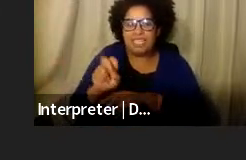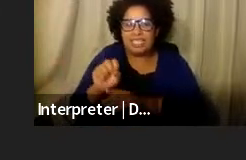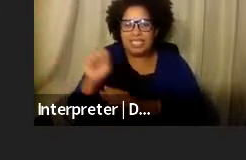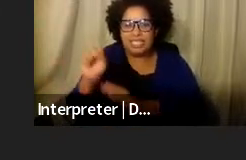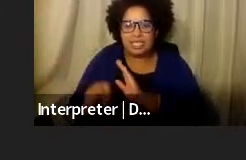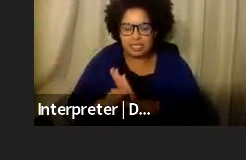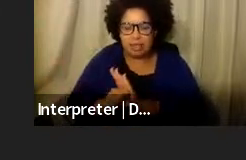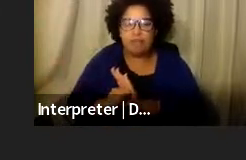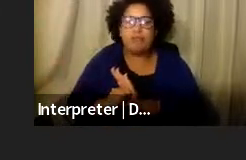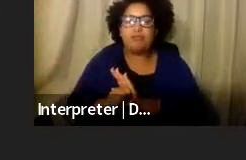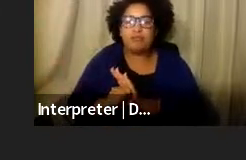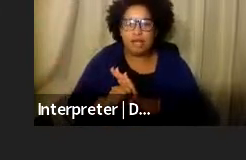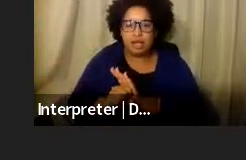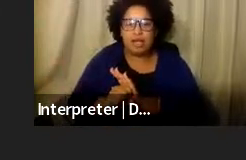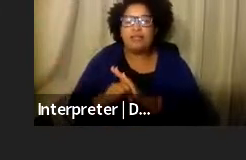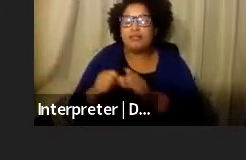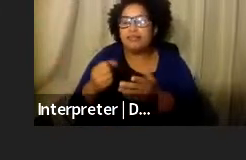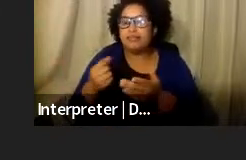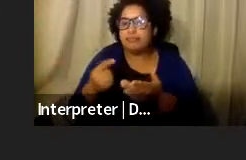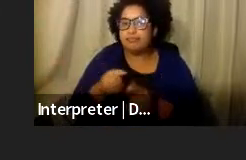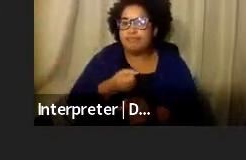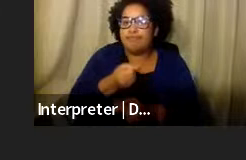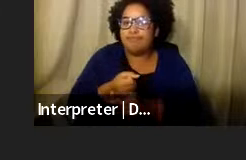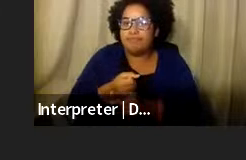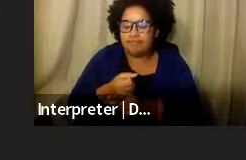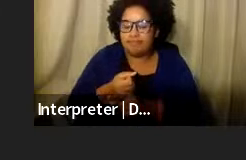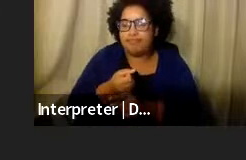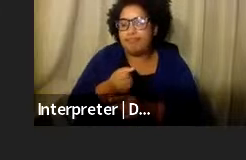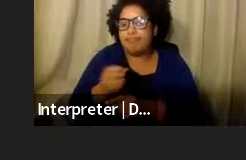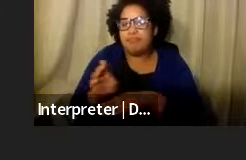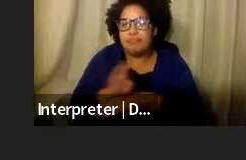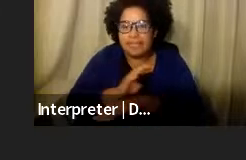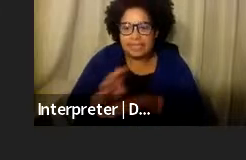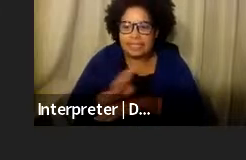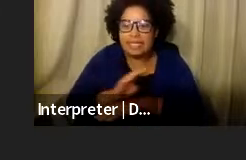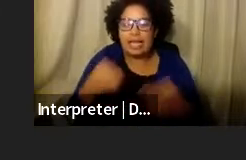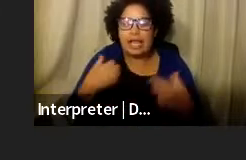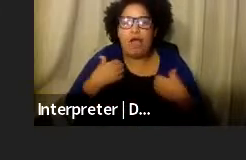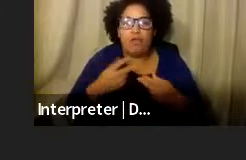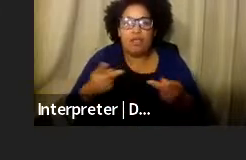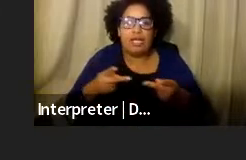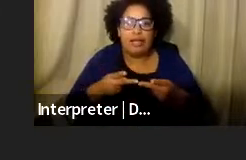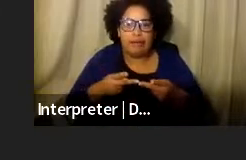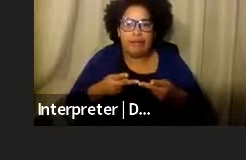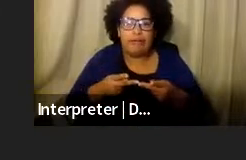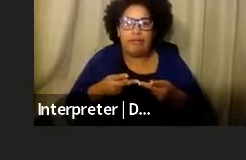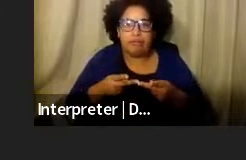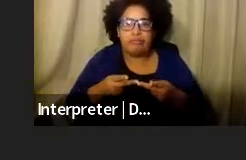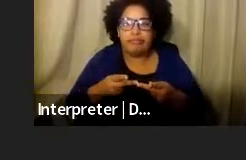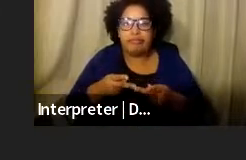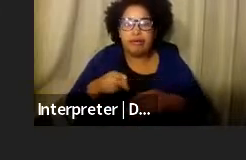has resulted in some very busy healthcare facilities in some places.